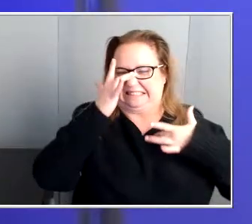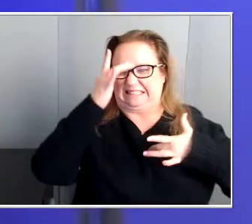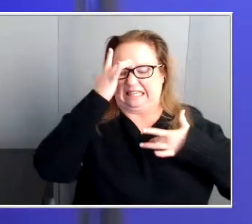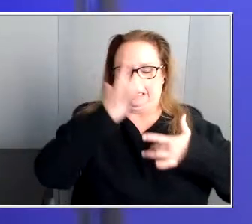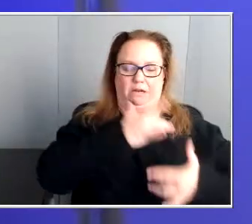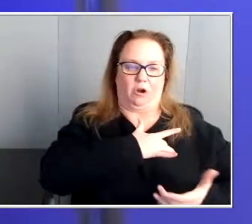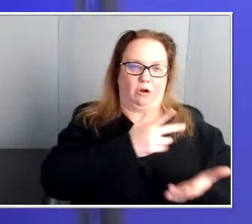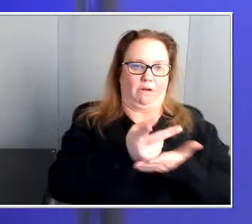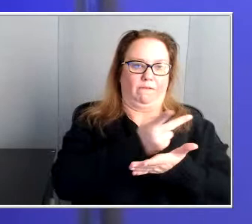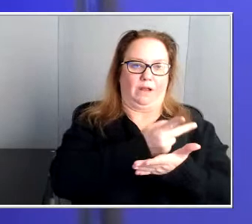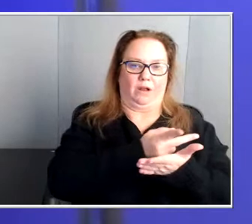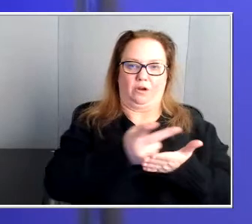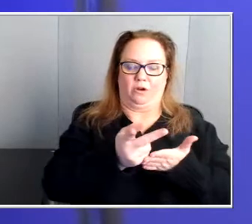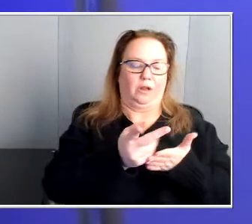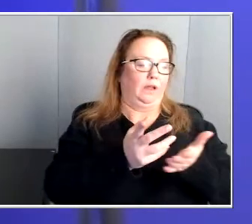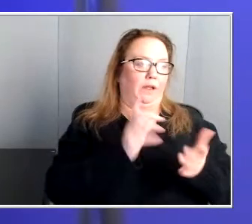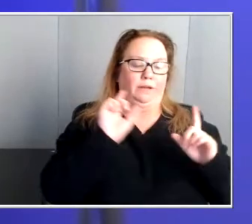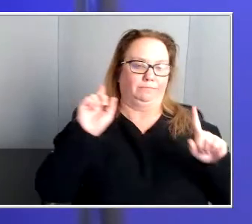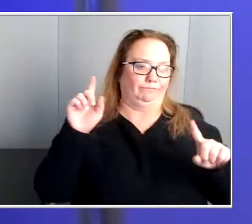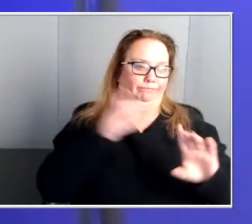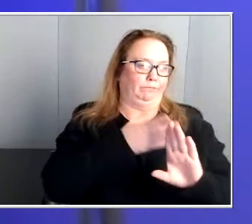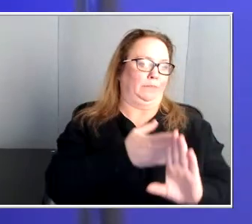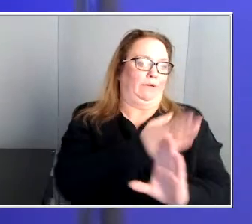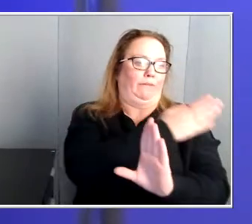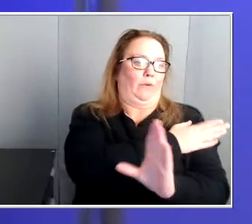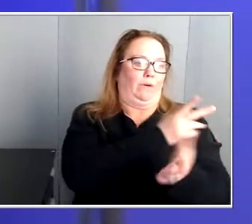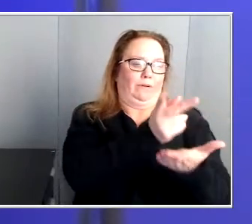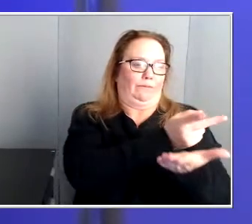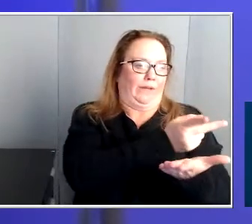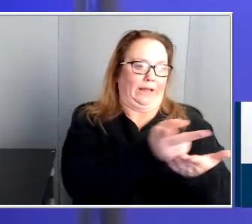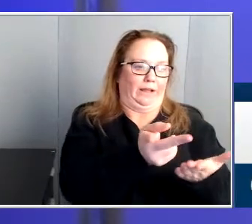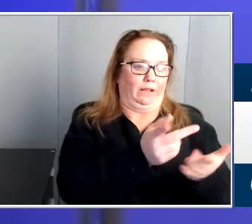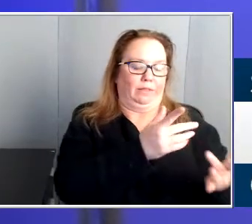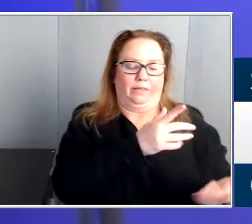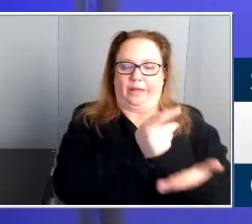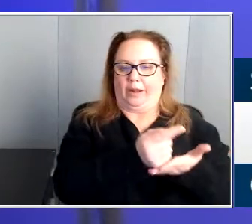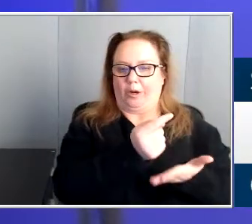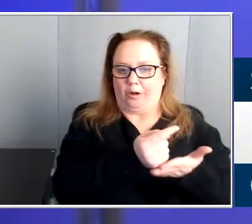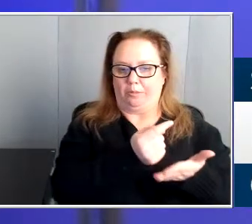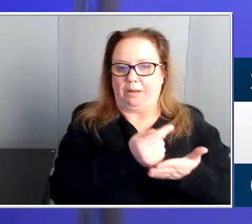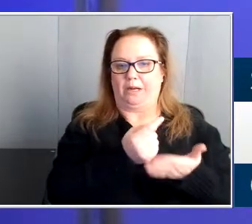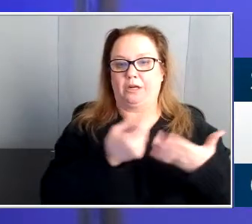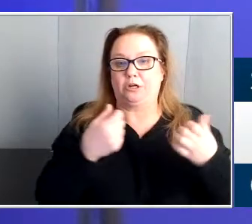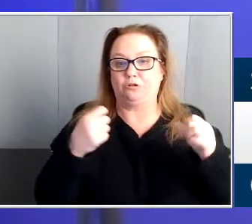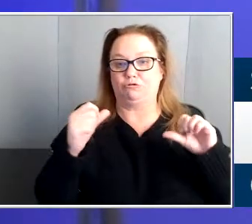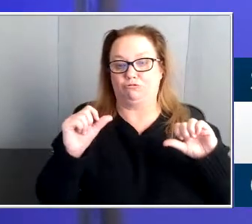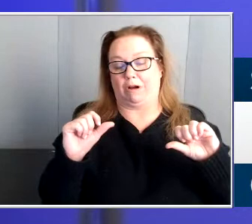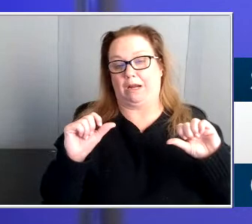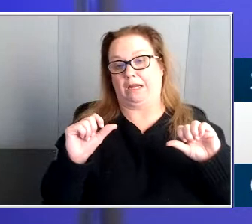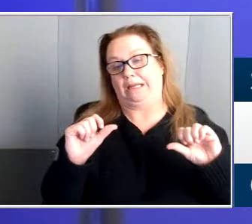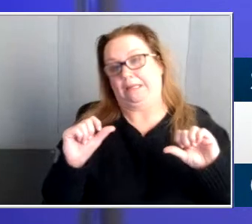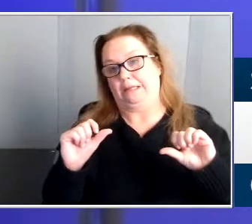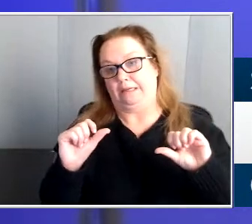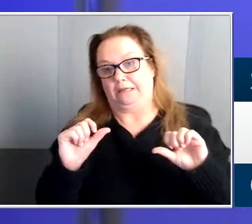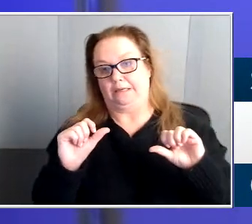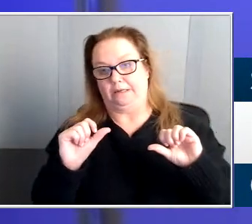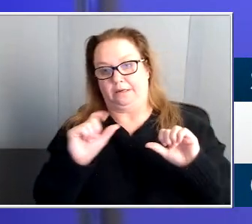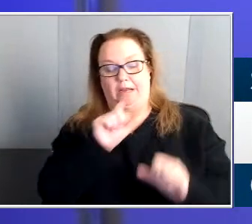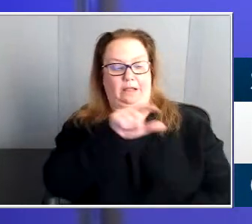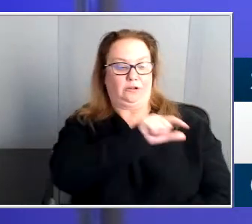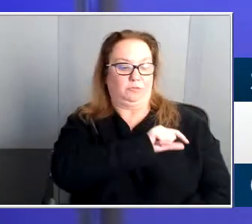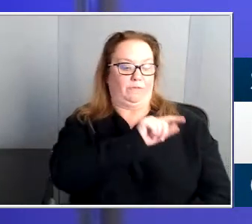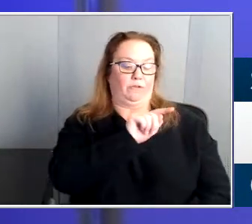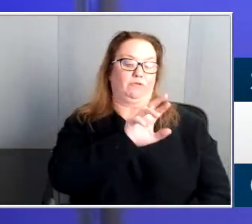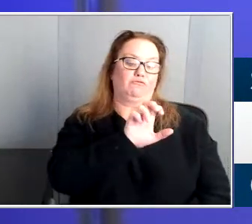have failed all forms of medical therapy and are either trying to get it to be eligible for transplant